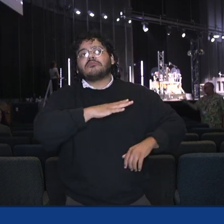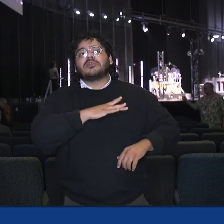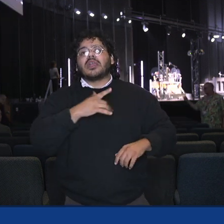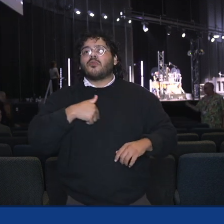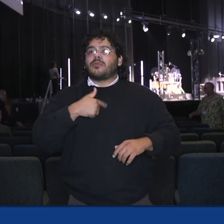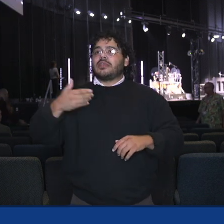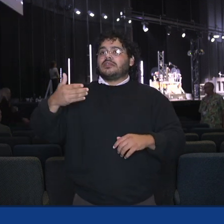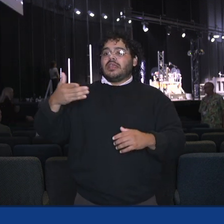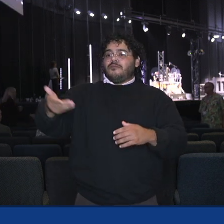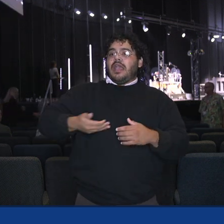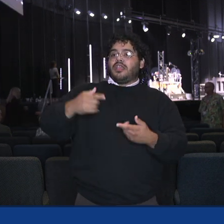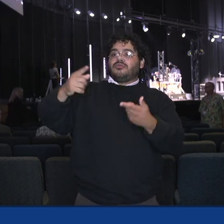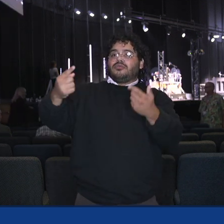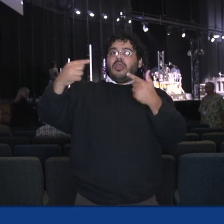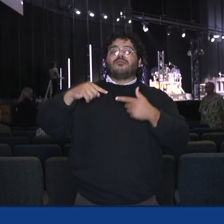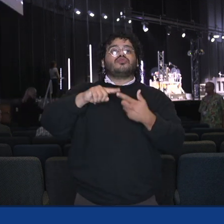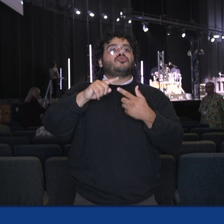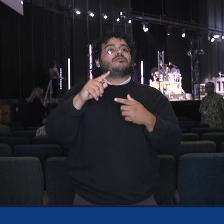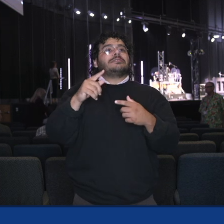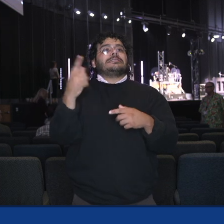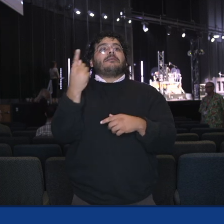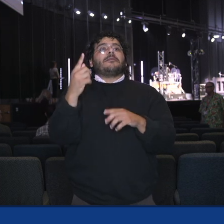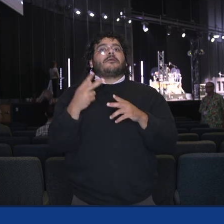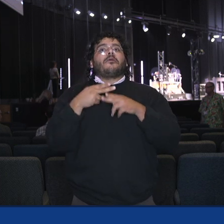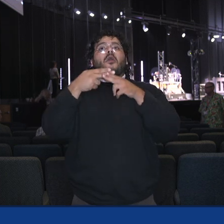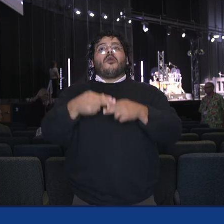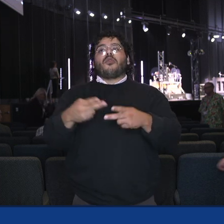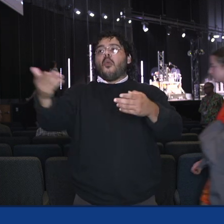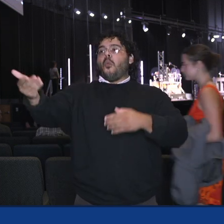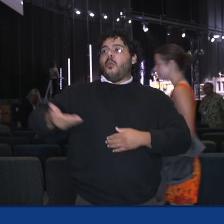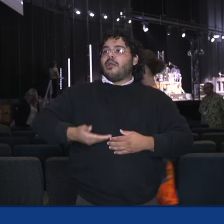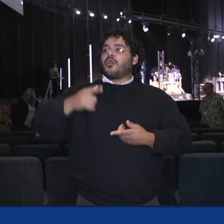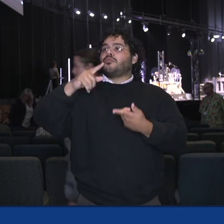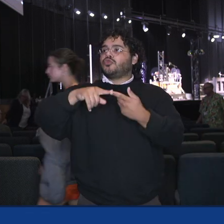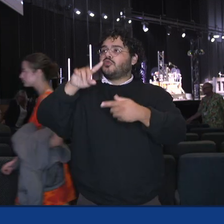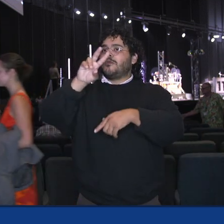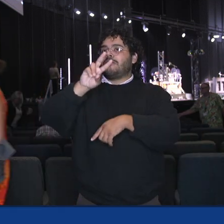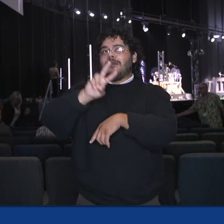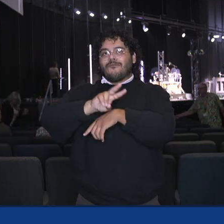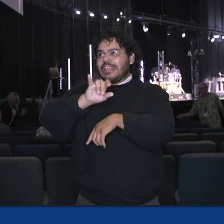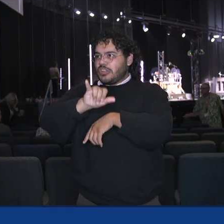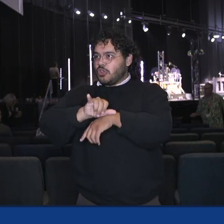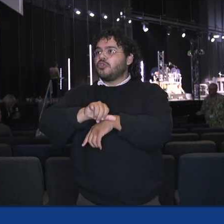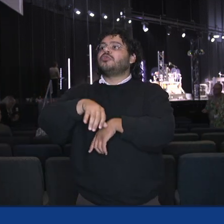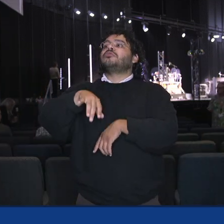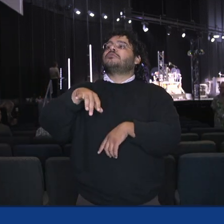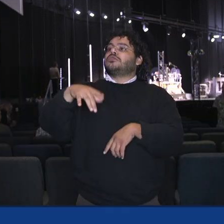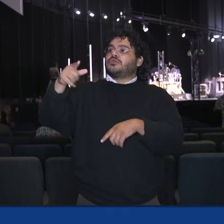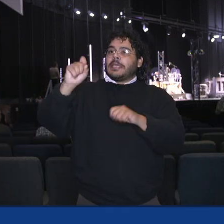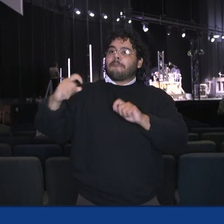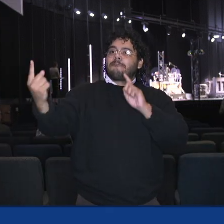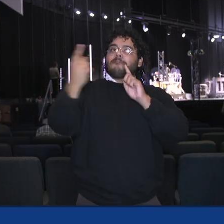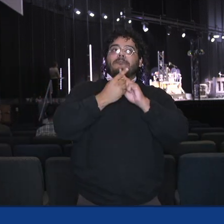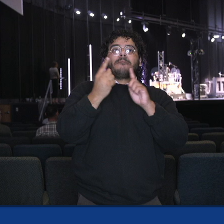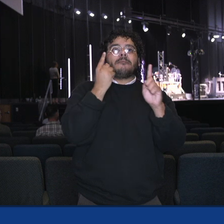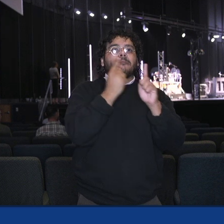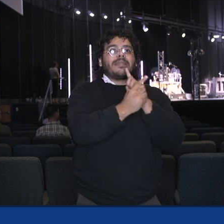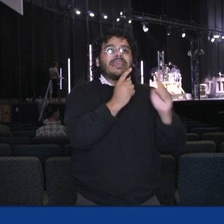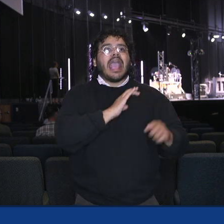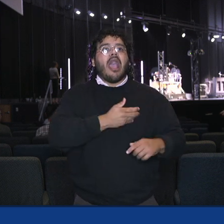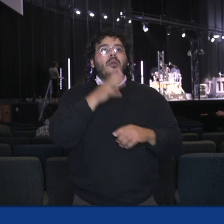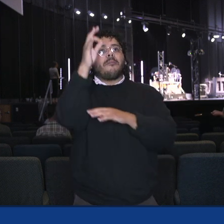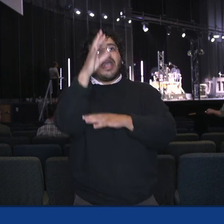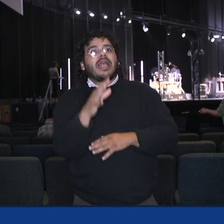is a space where we get together, we connect, you get to meet some of our pastors. The next one's going to happen